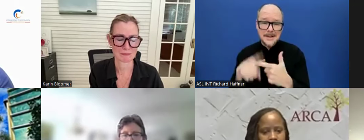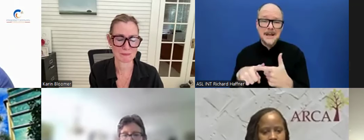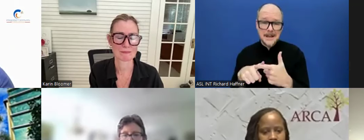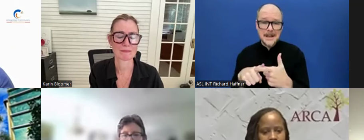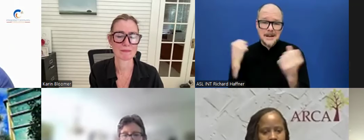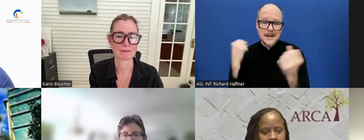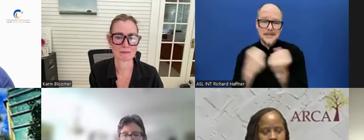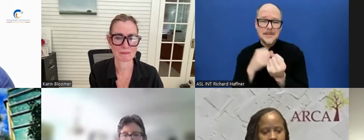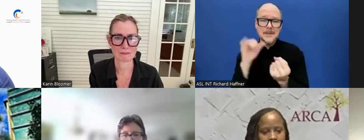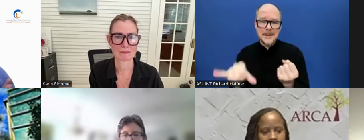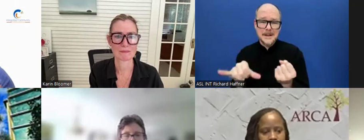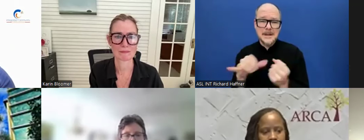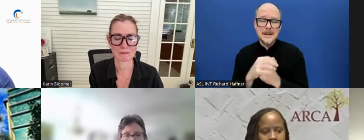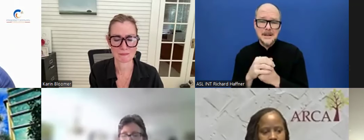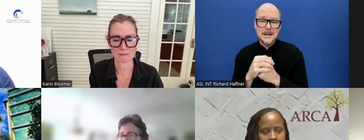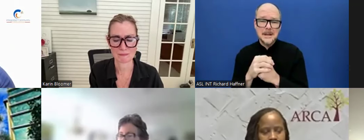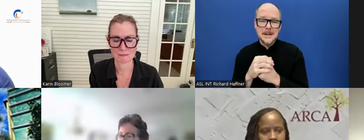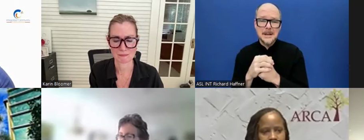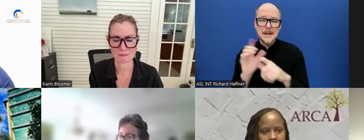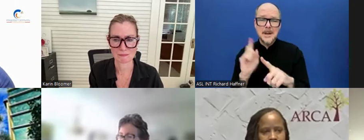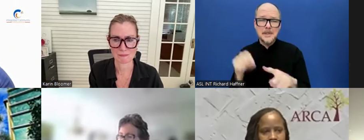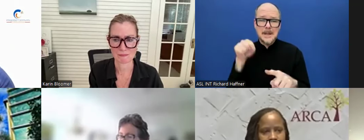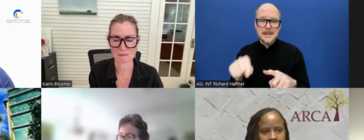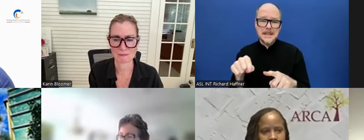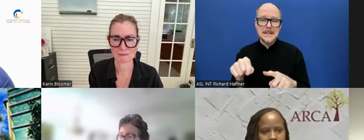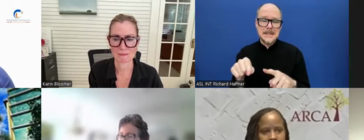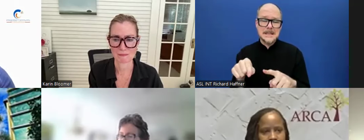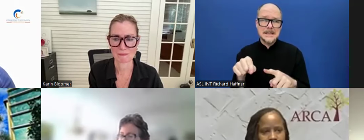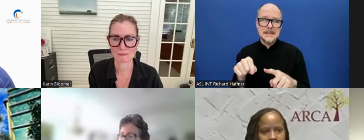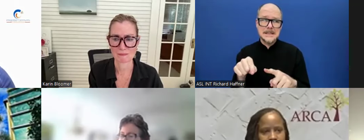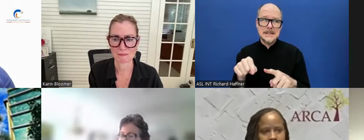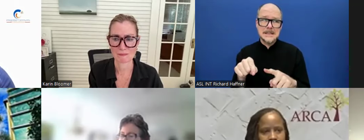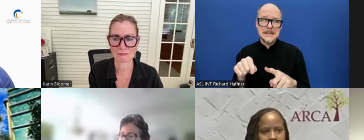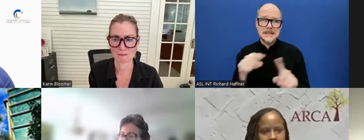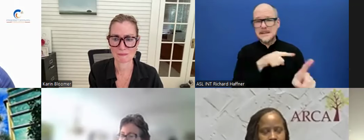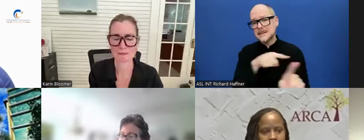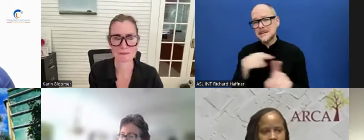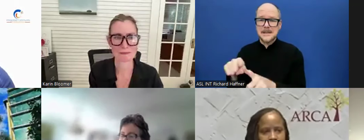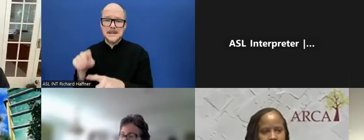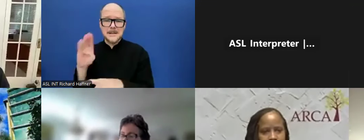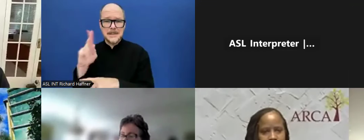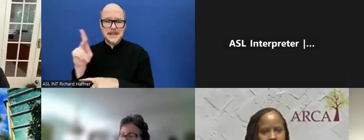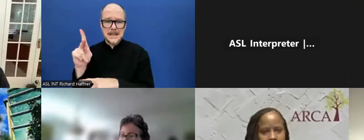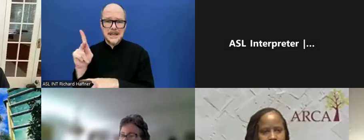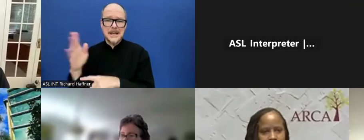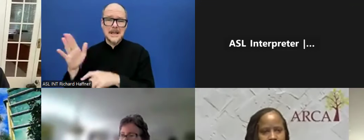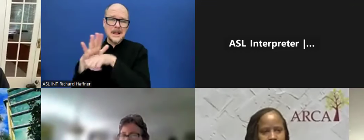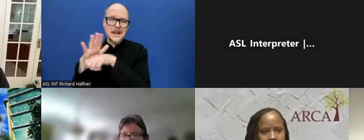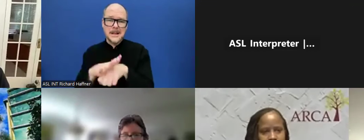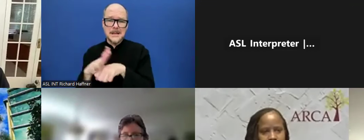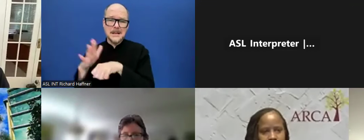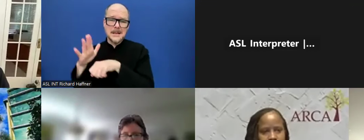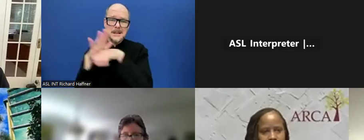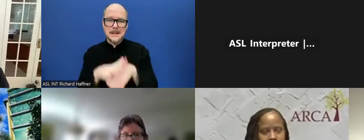that. But this talks to Bagley Keene and how it keeps weighing us down as a